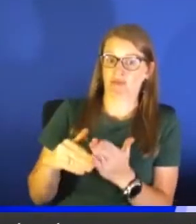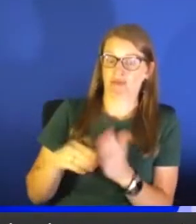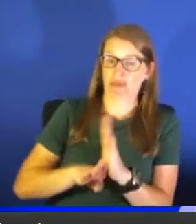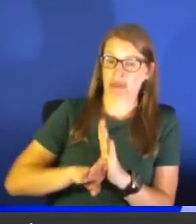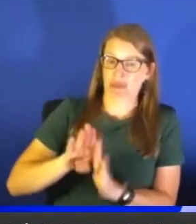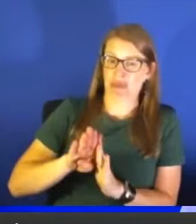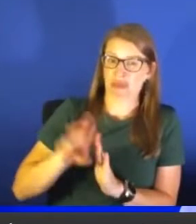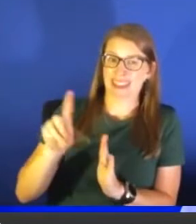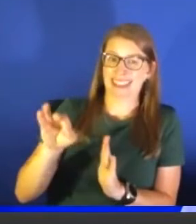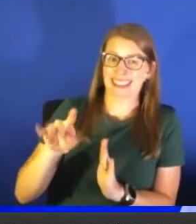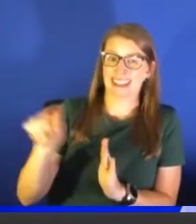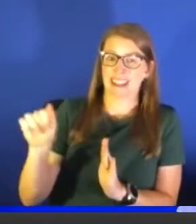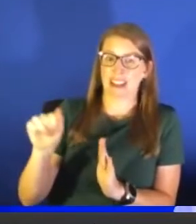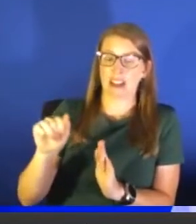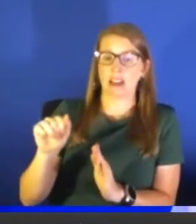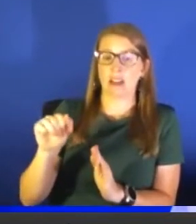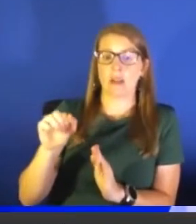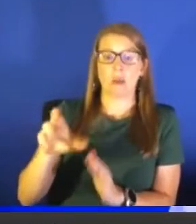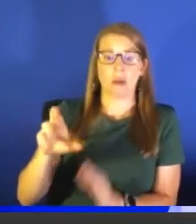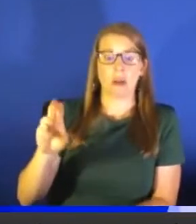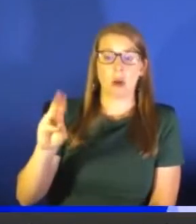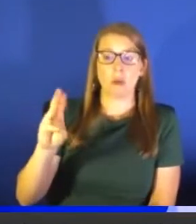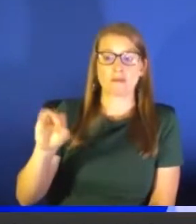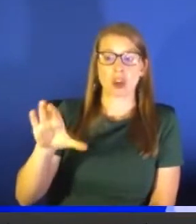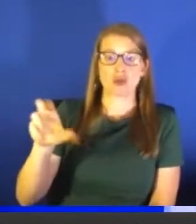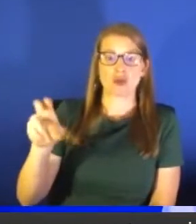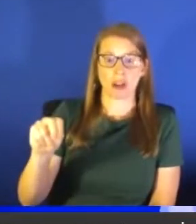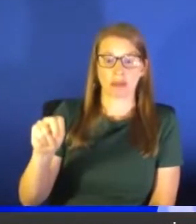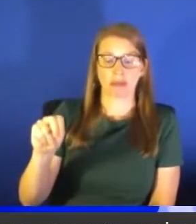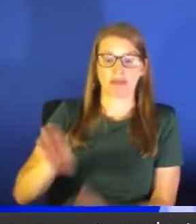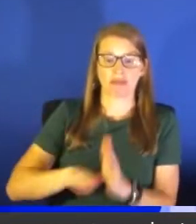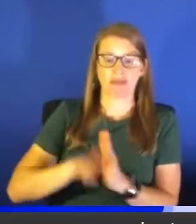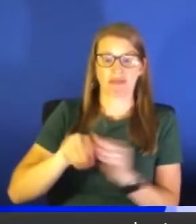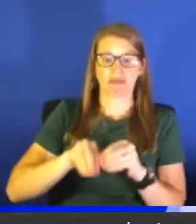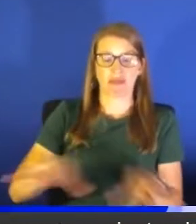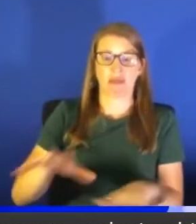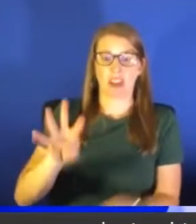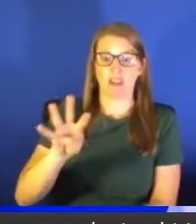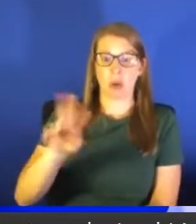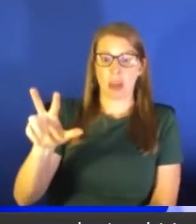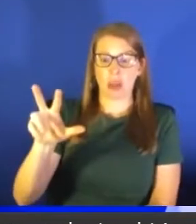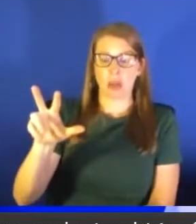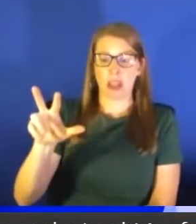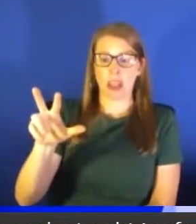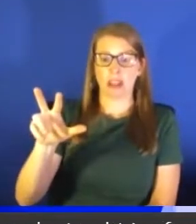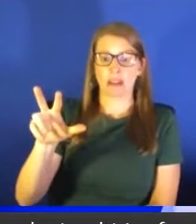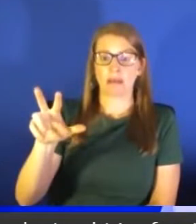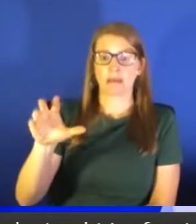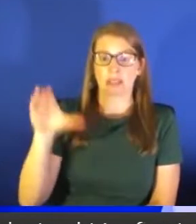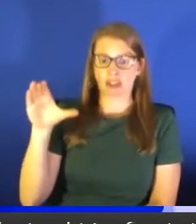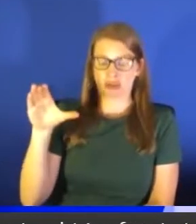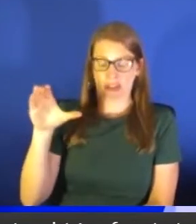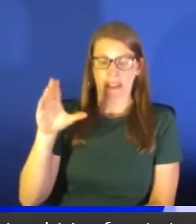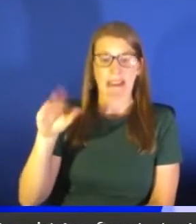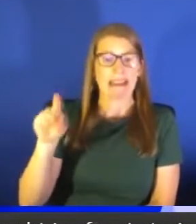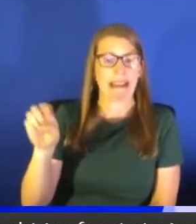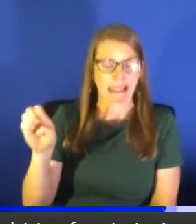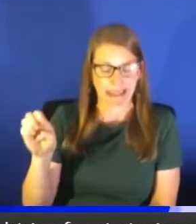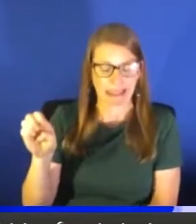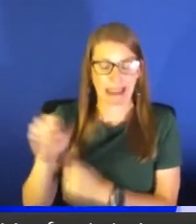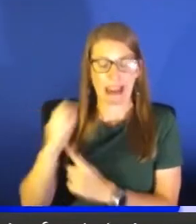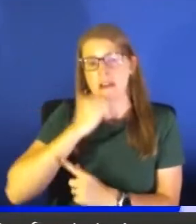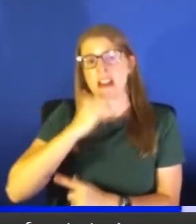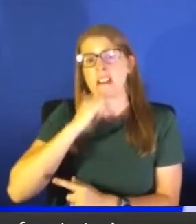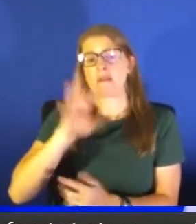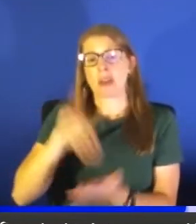Delta Omicron surge. At that point in time, we were having 4,300 cases a day was the average number of cases reported. Now